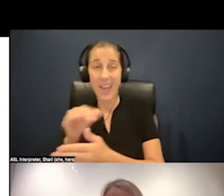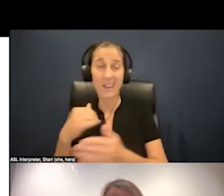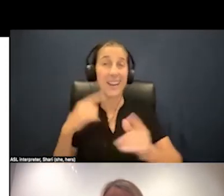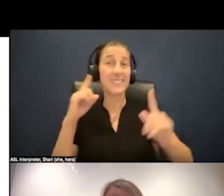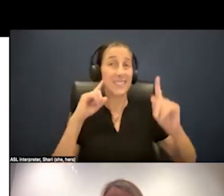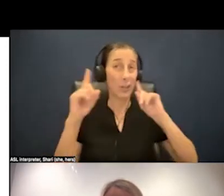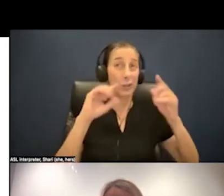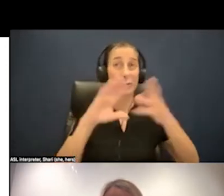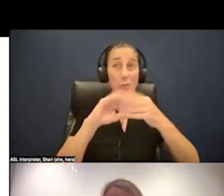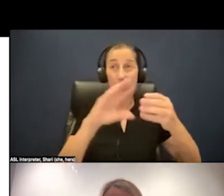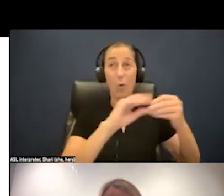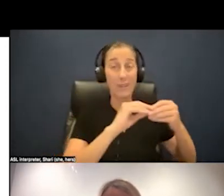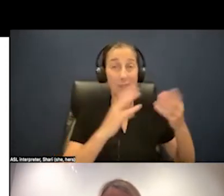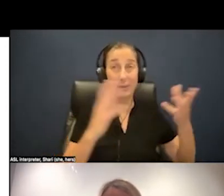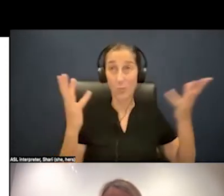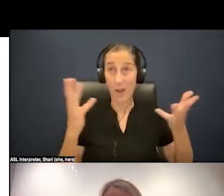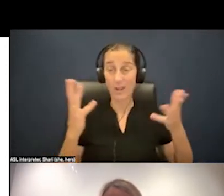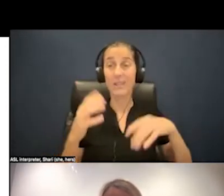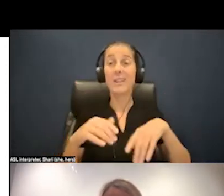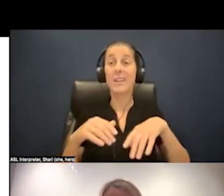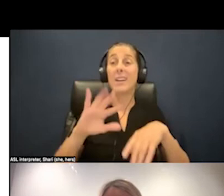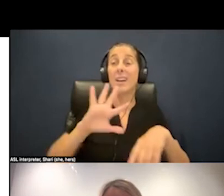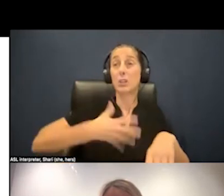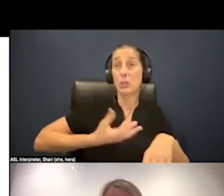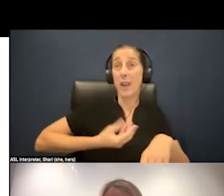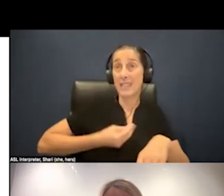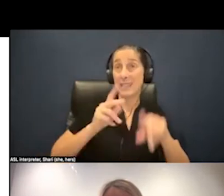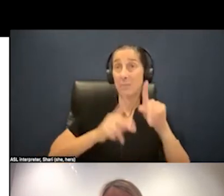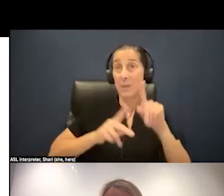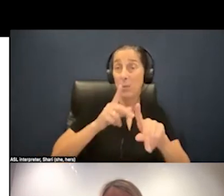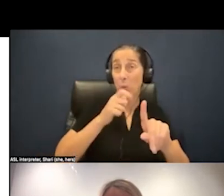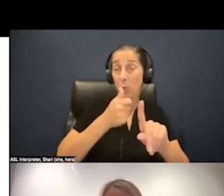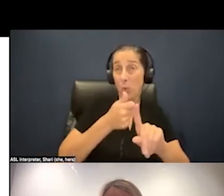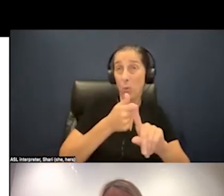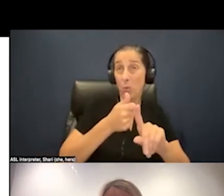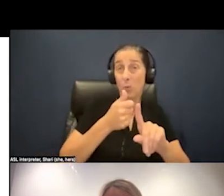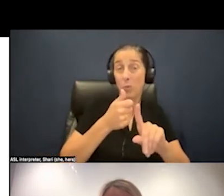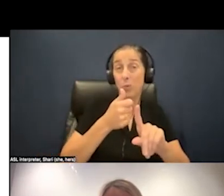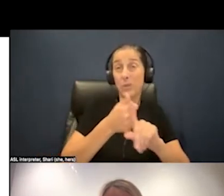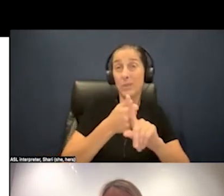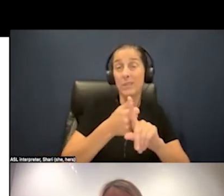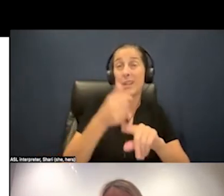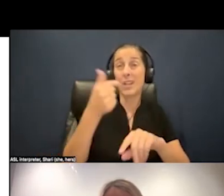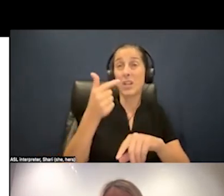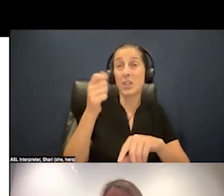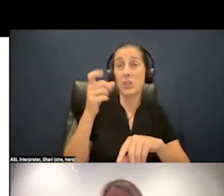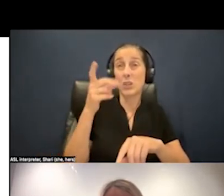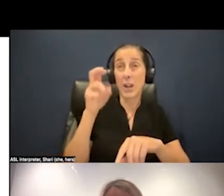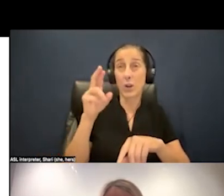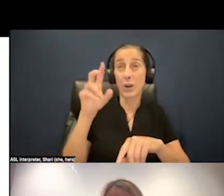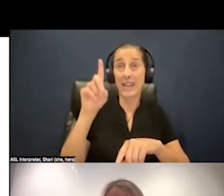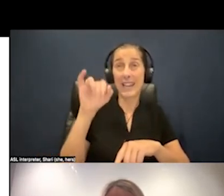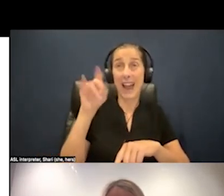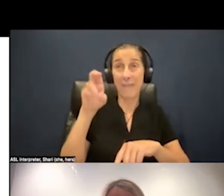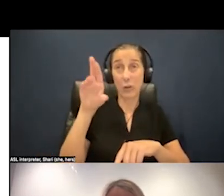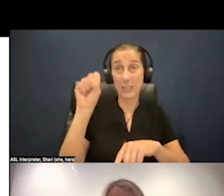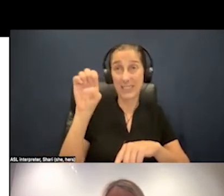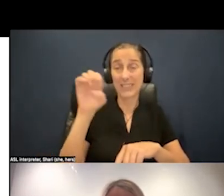trans and gender diverse folks end up having to teach their providers or their clinicians about their own care.